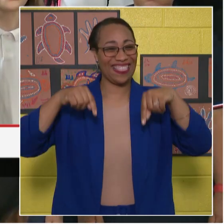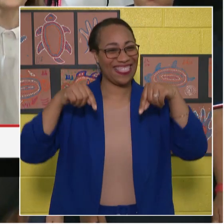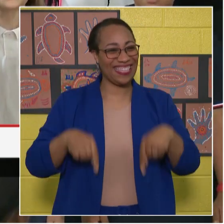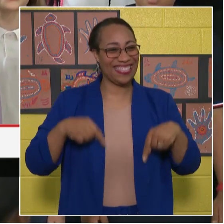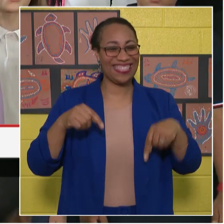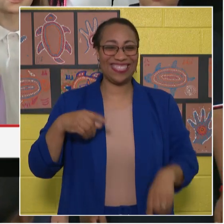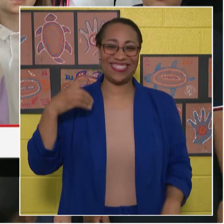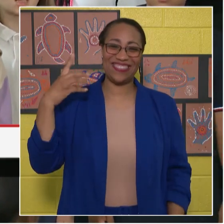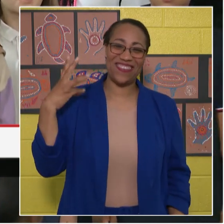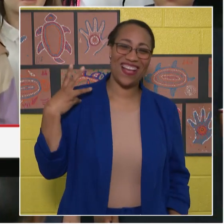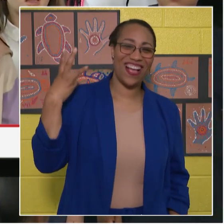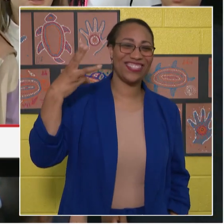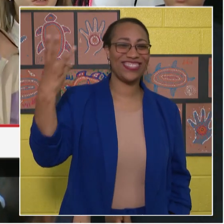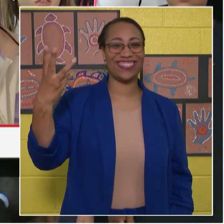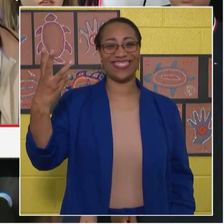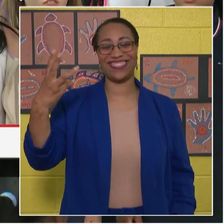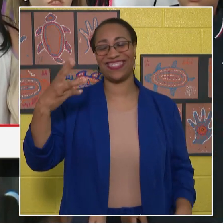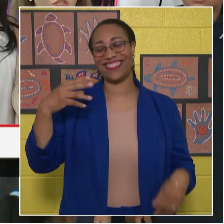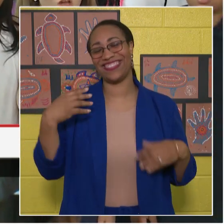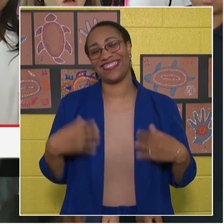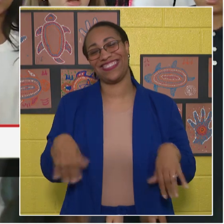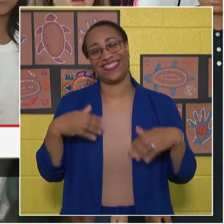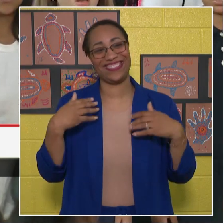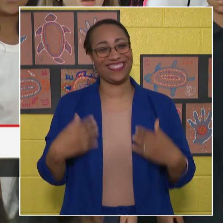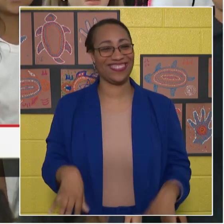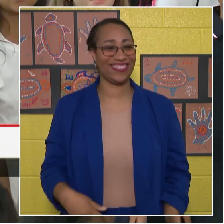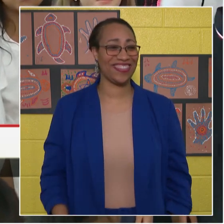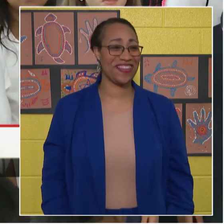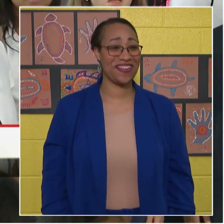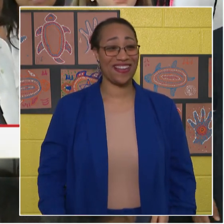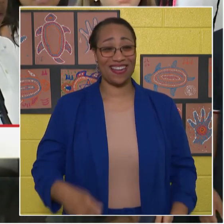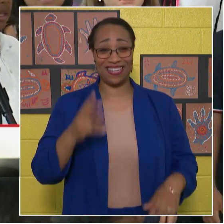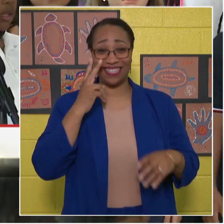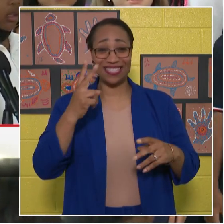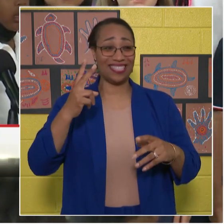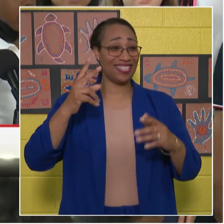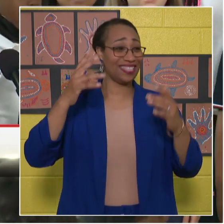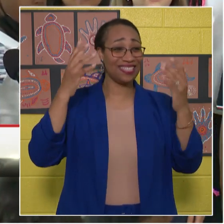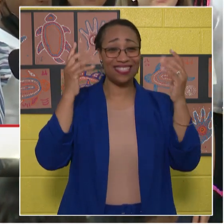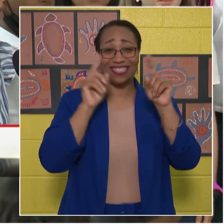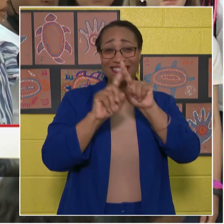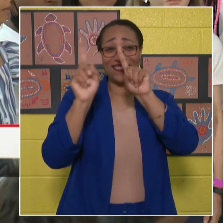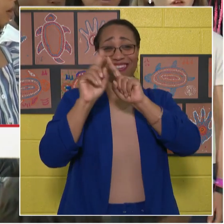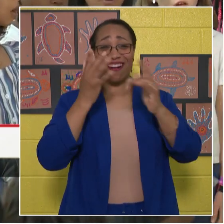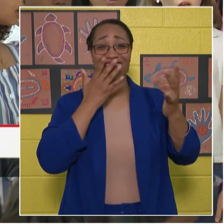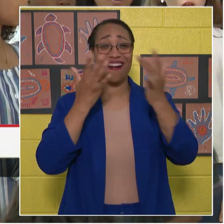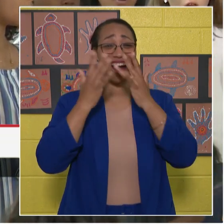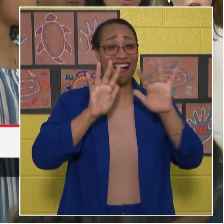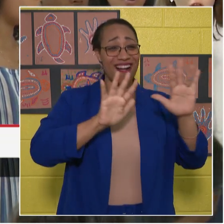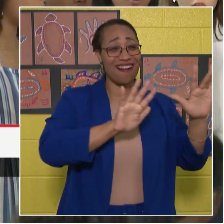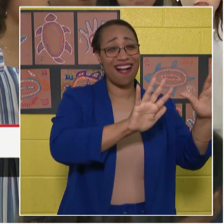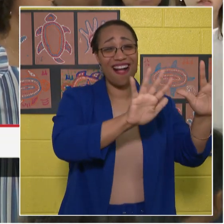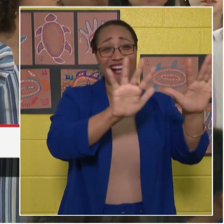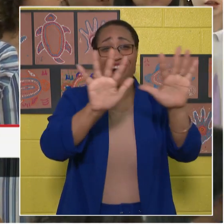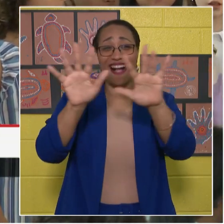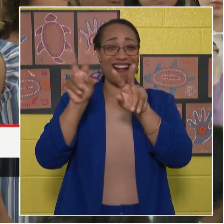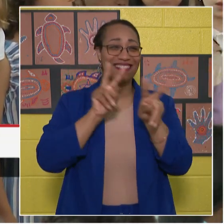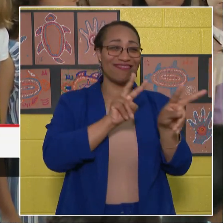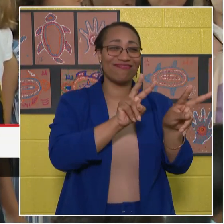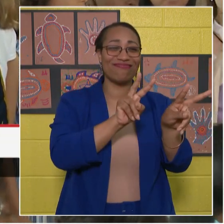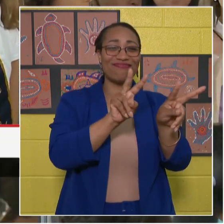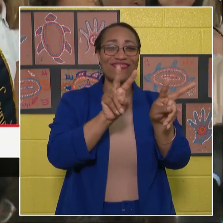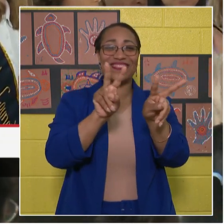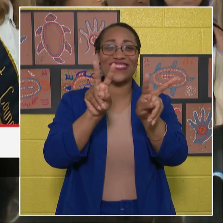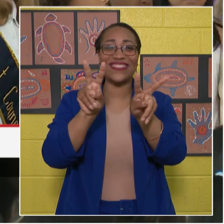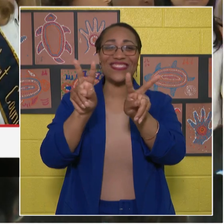congregation. You can tell by our elation. It's a city full of heart. Now the